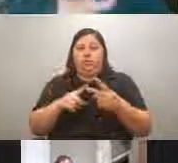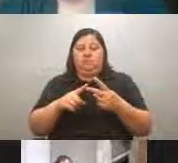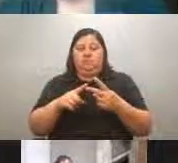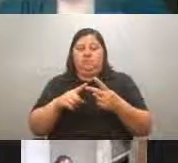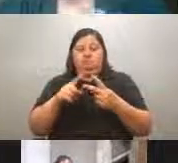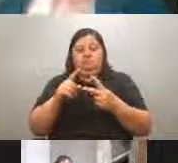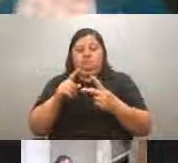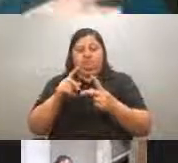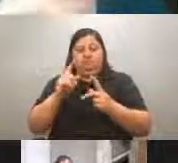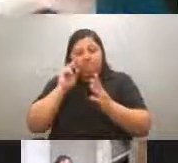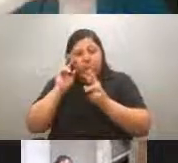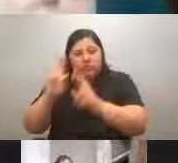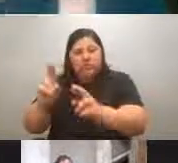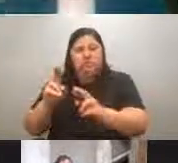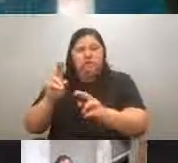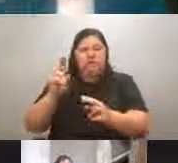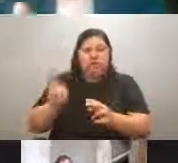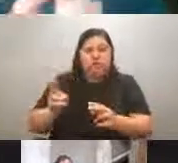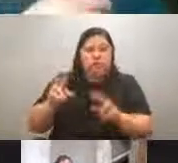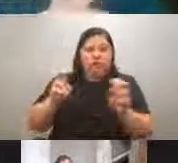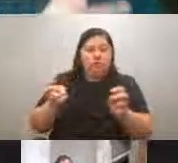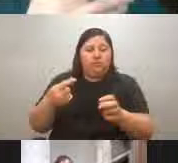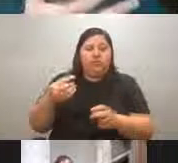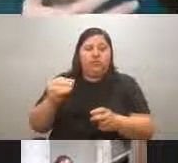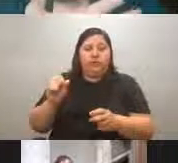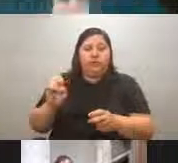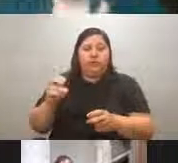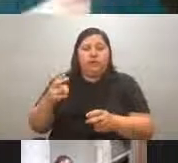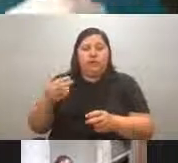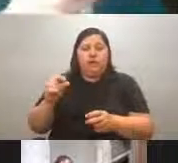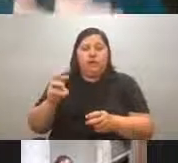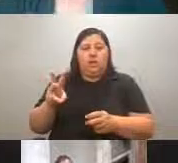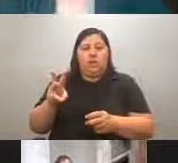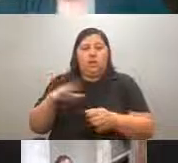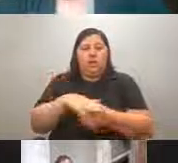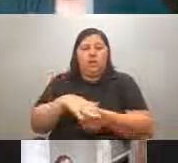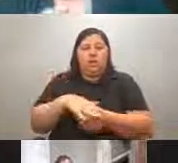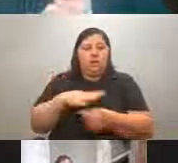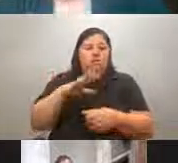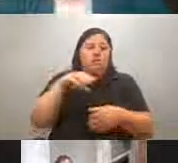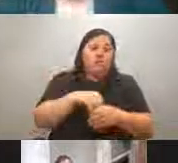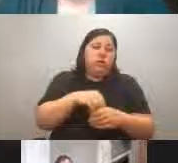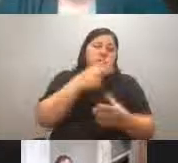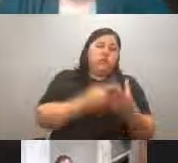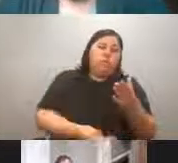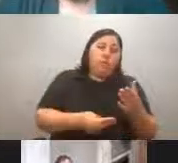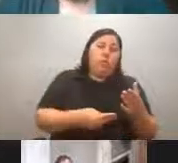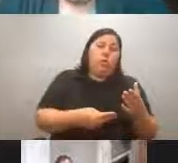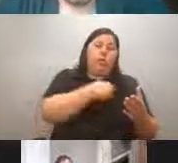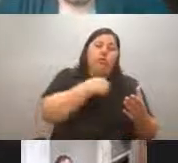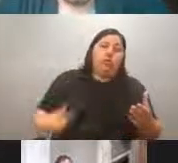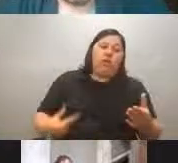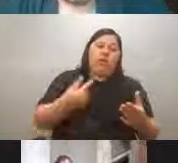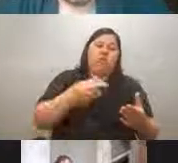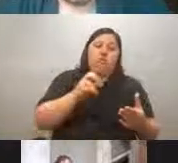Hollow neighborhood, including some of the history, which indigenous history, as well as the Chinese gardens of the 1800s. And there are